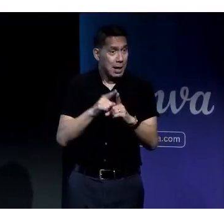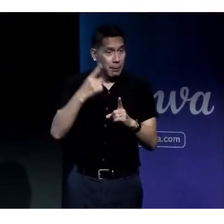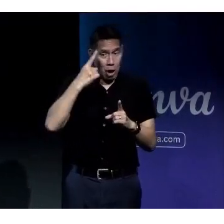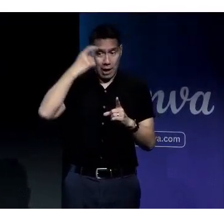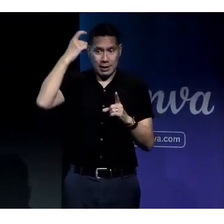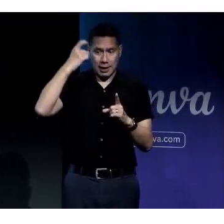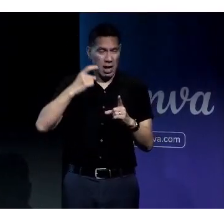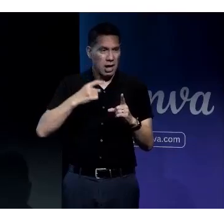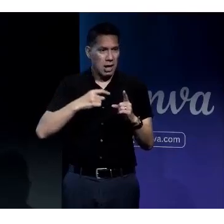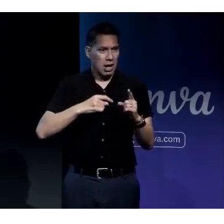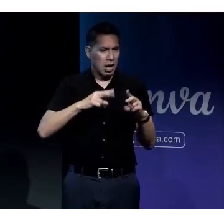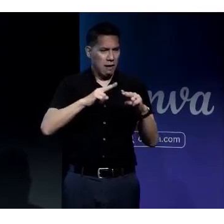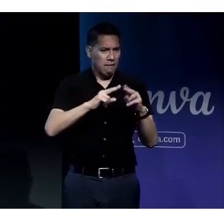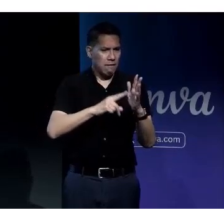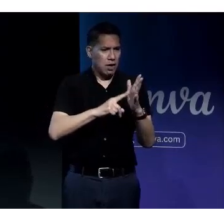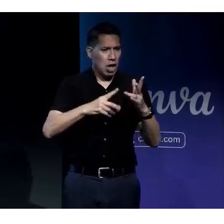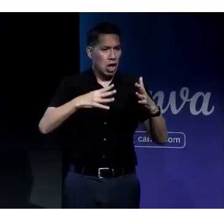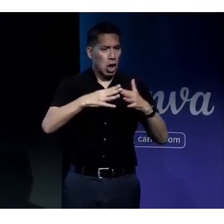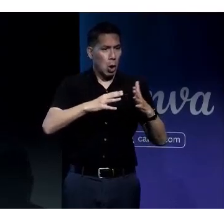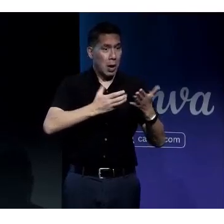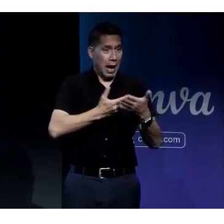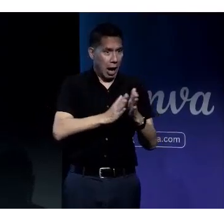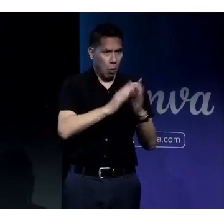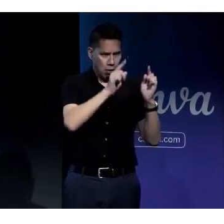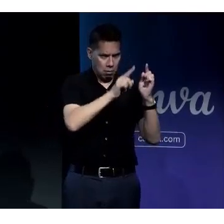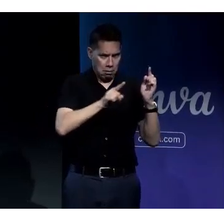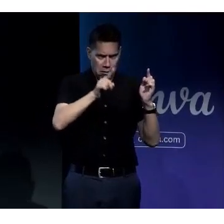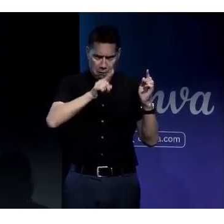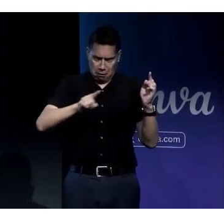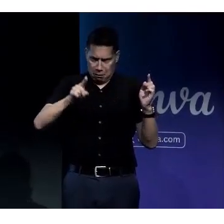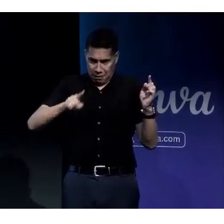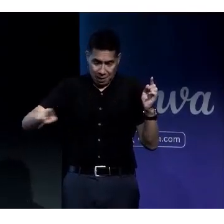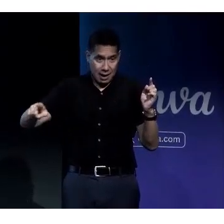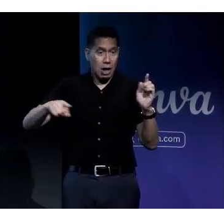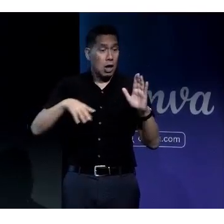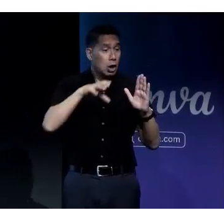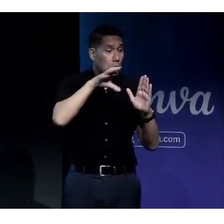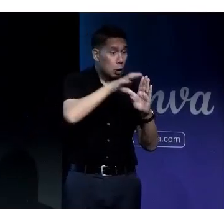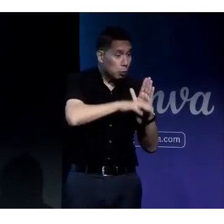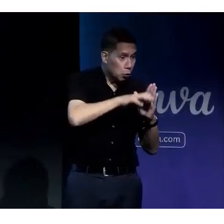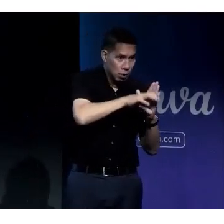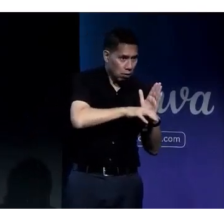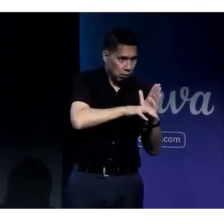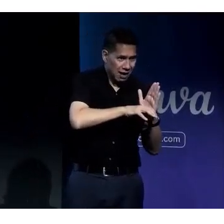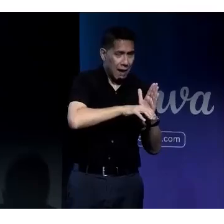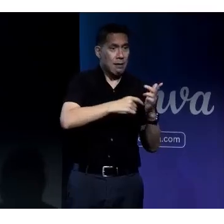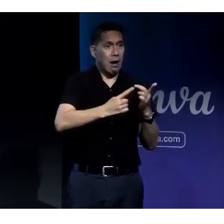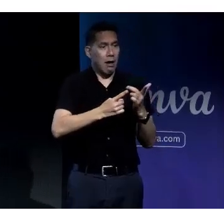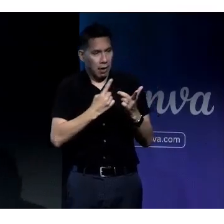our flowchart just gets a bit bigger. Instead of the desktop application